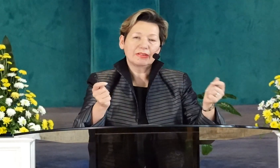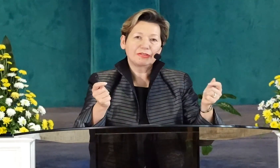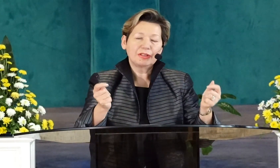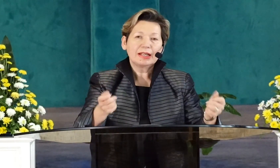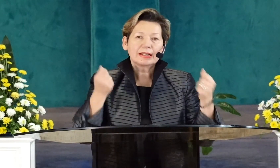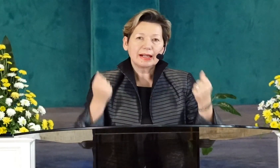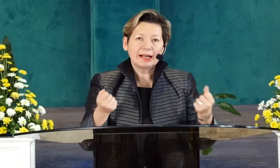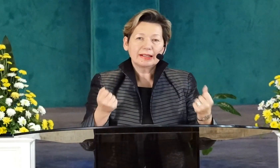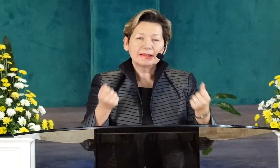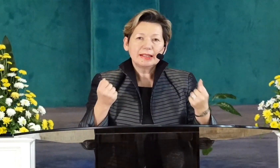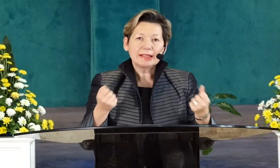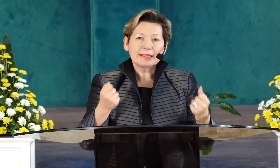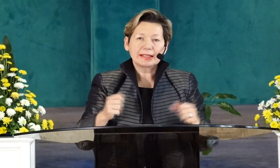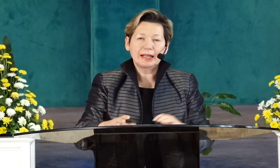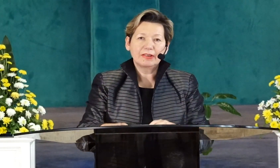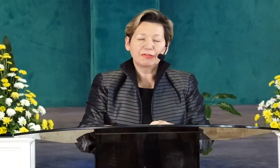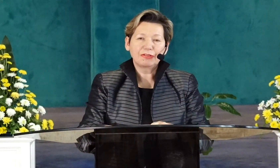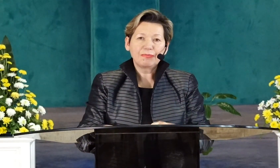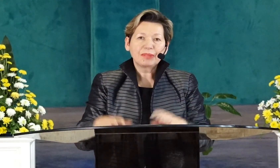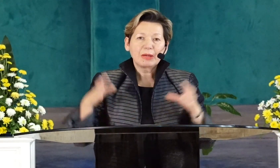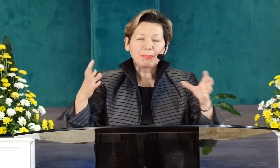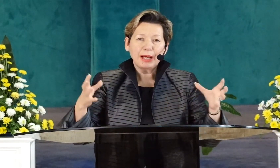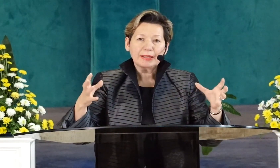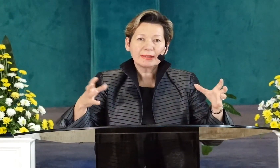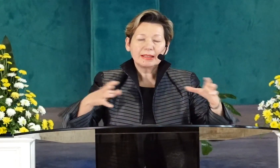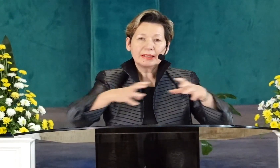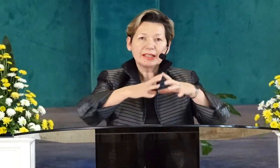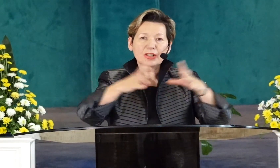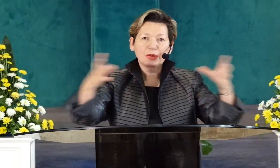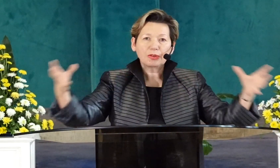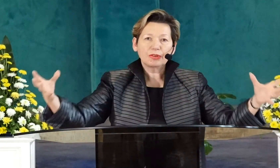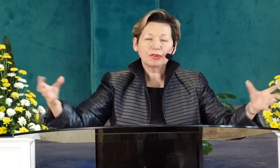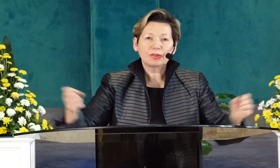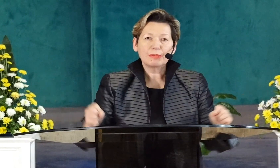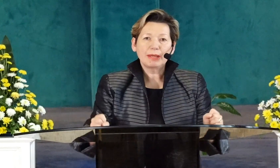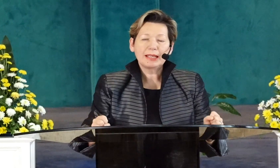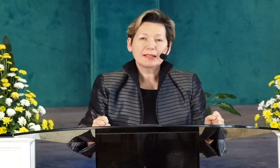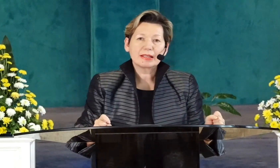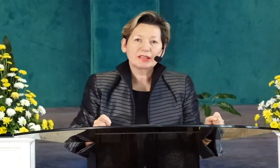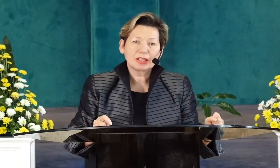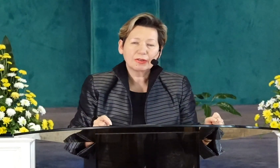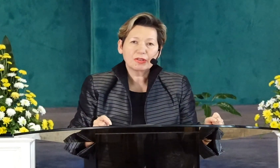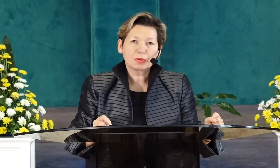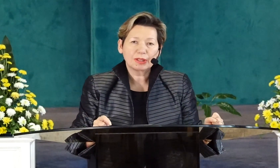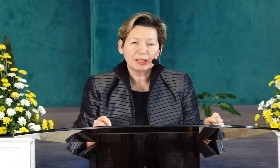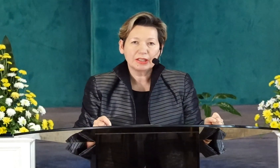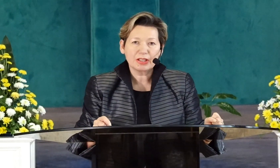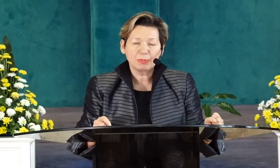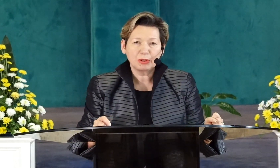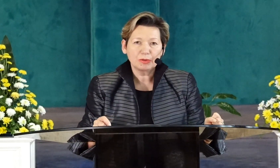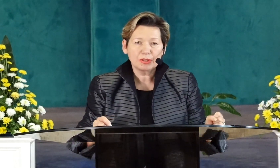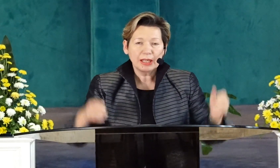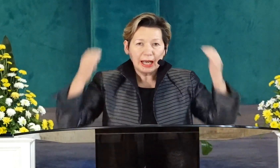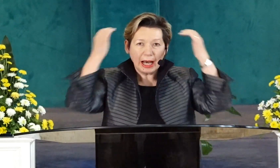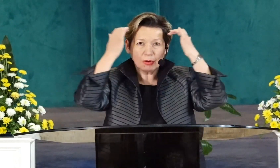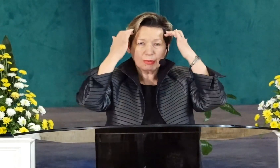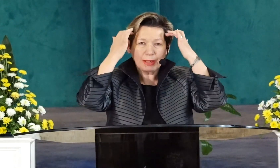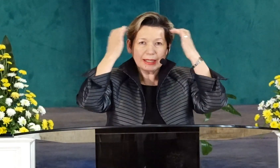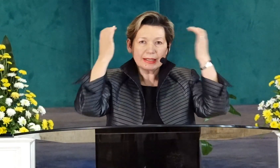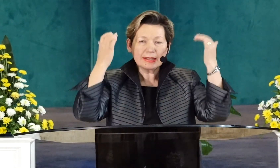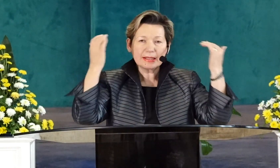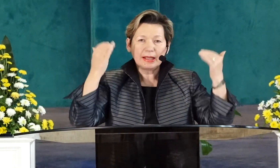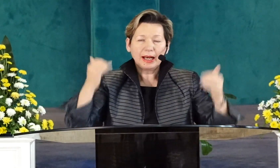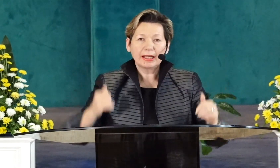is love. God is love. But this earth remains a territory in dispute.